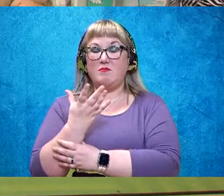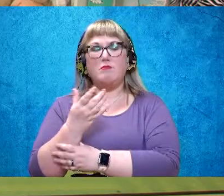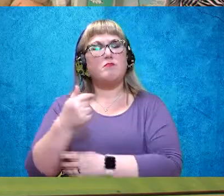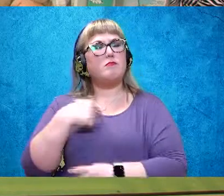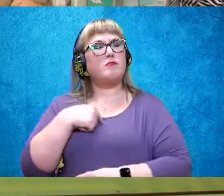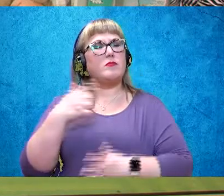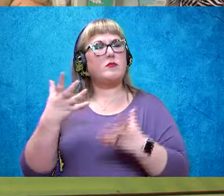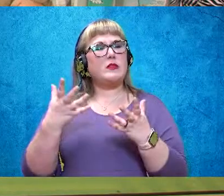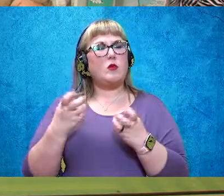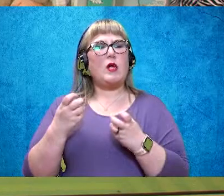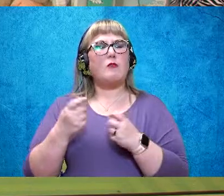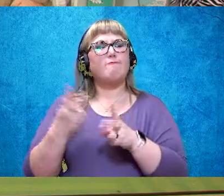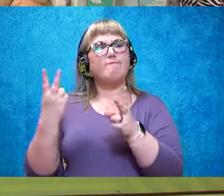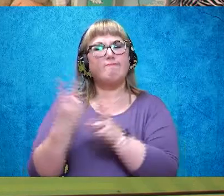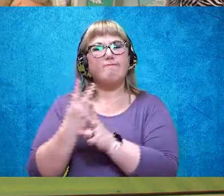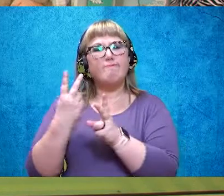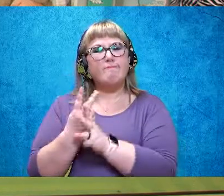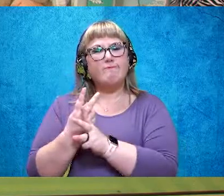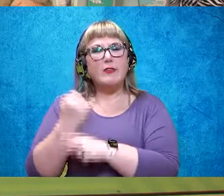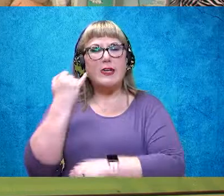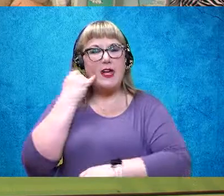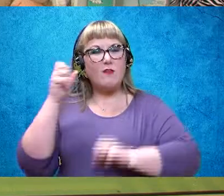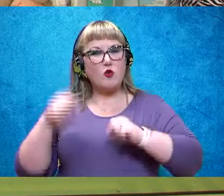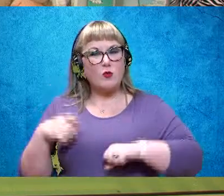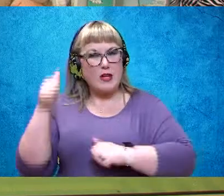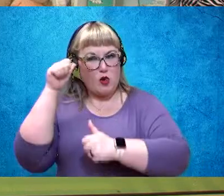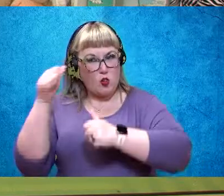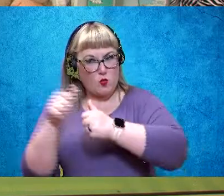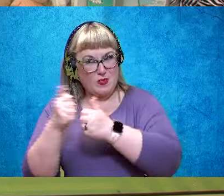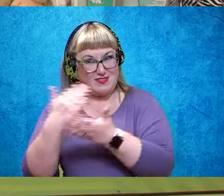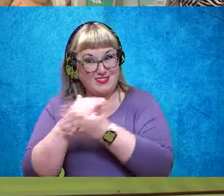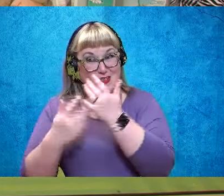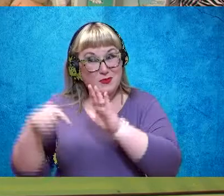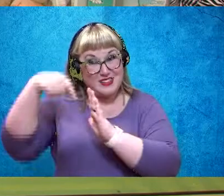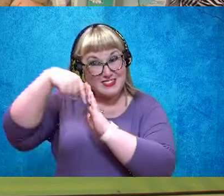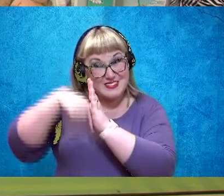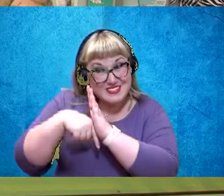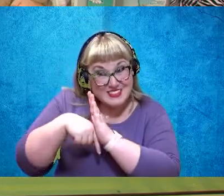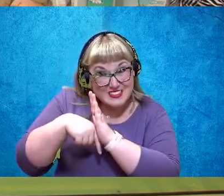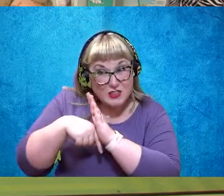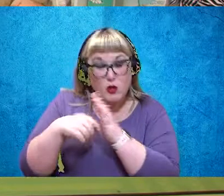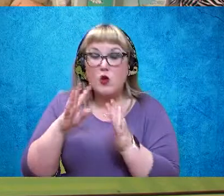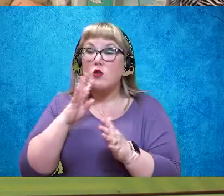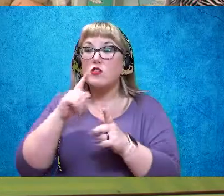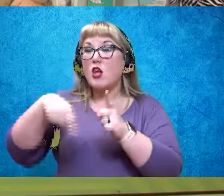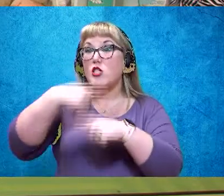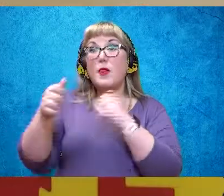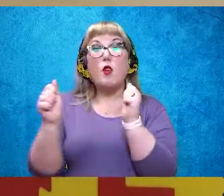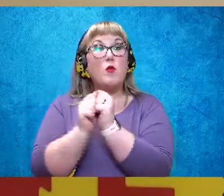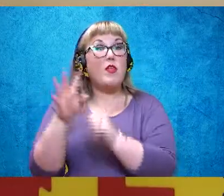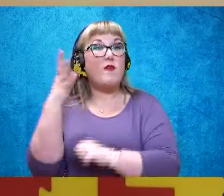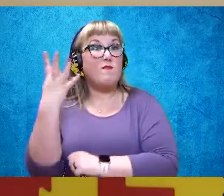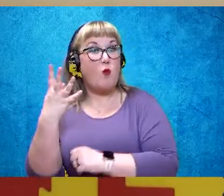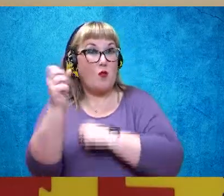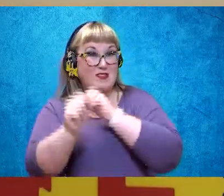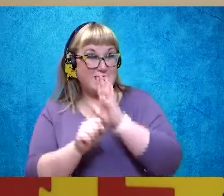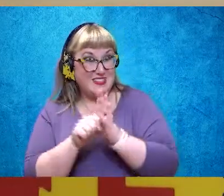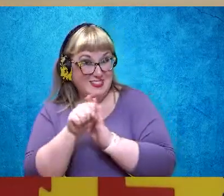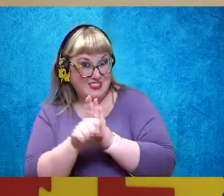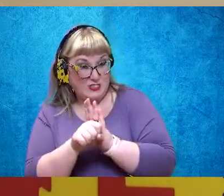want to figure out if you can remember some of the details that we talked about with our 4 seasons: